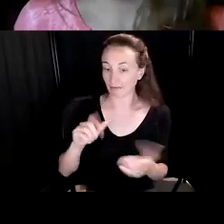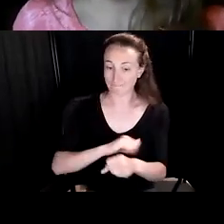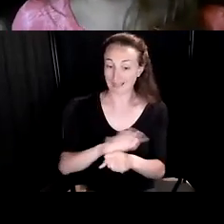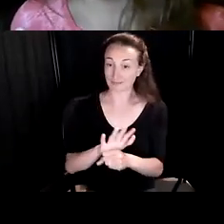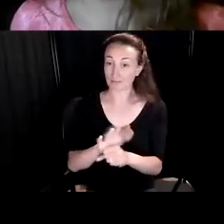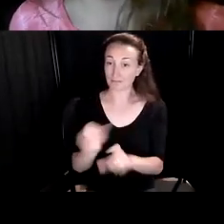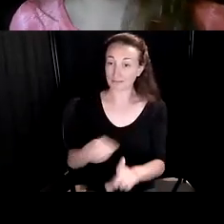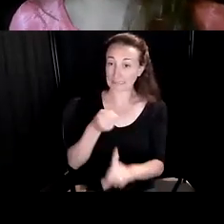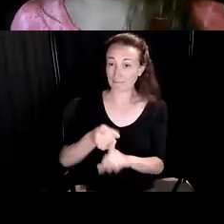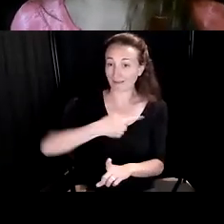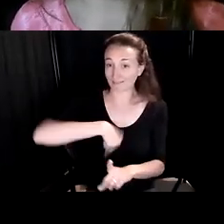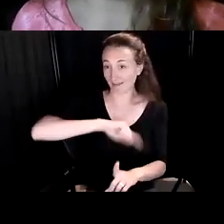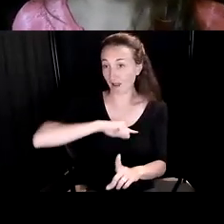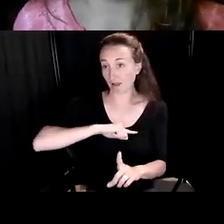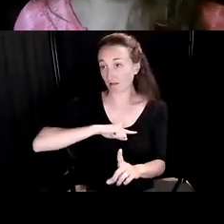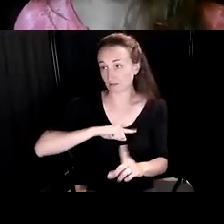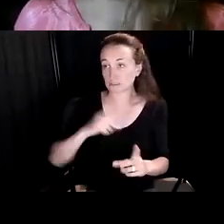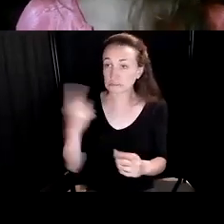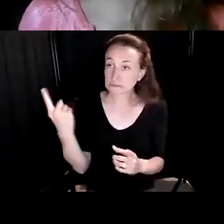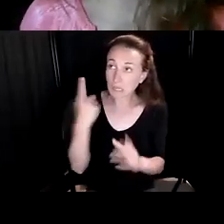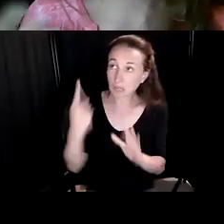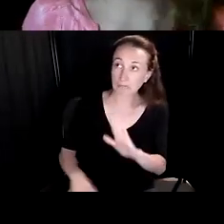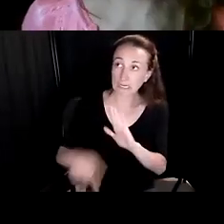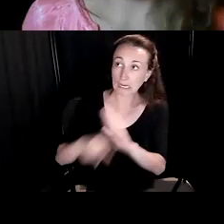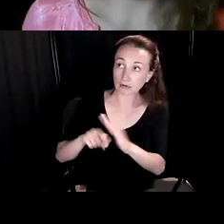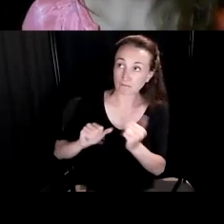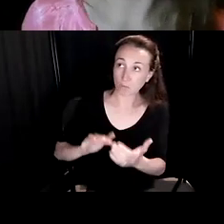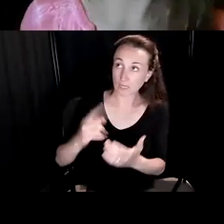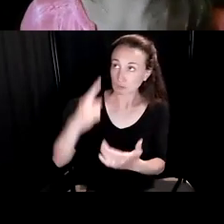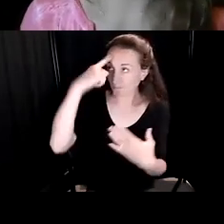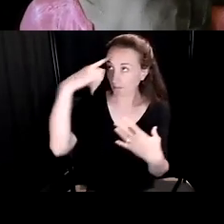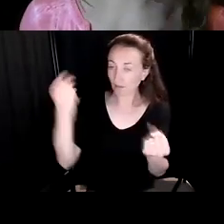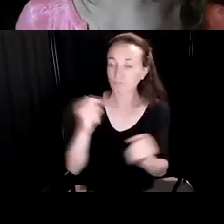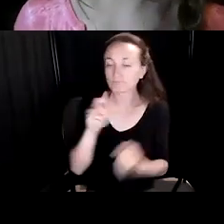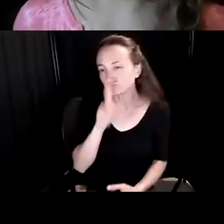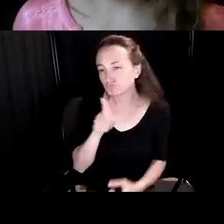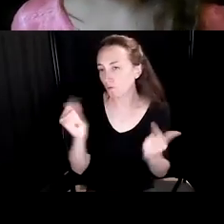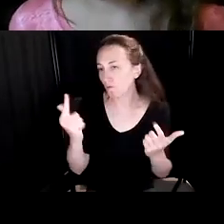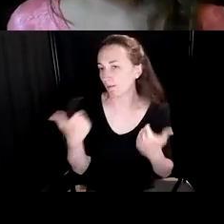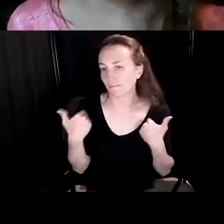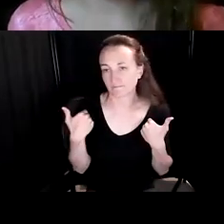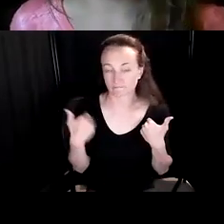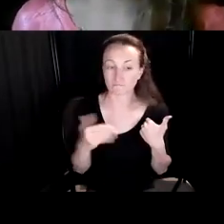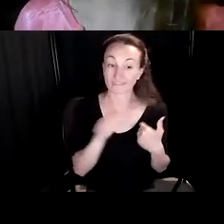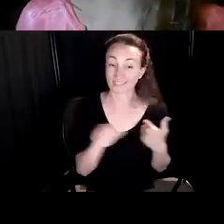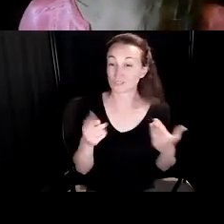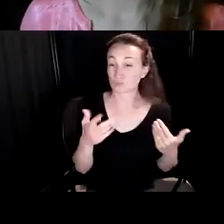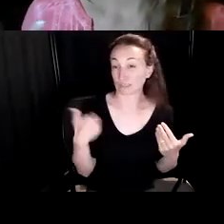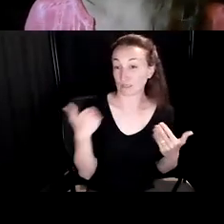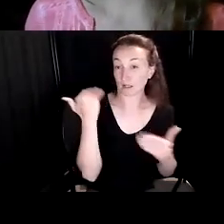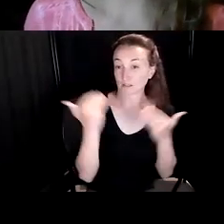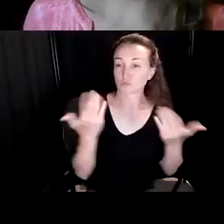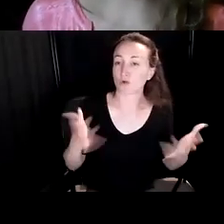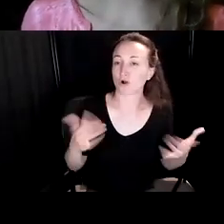negatively in some way regards to our mental health. And this was the same here. These are young adults who already had a diagnosed mental health